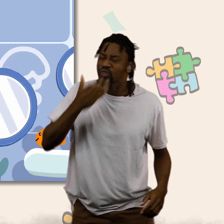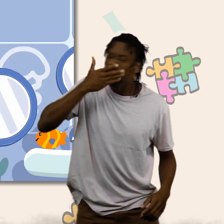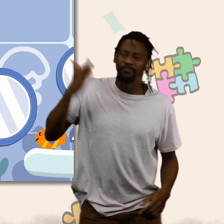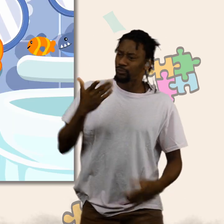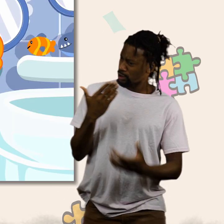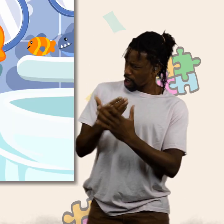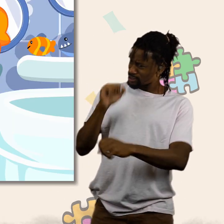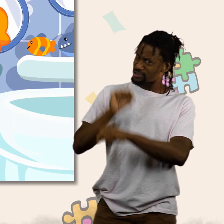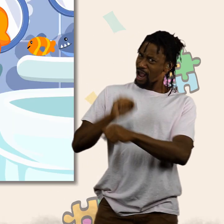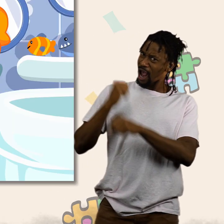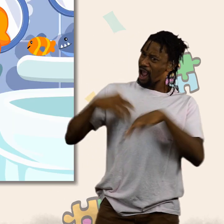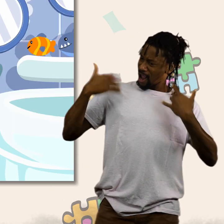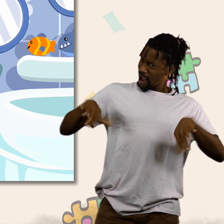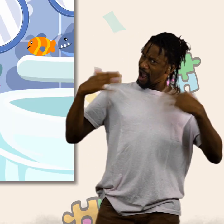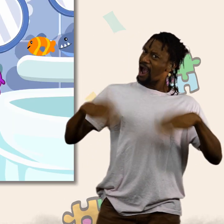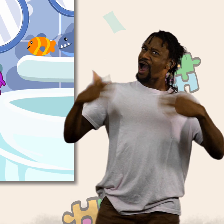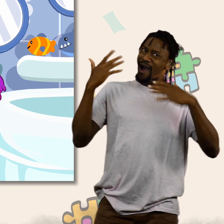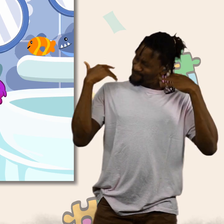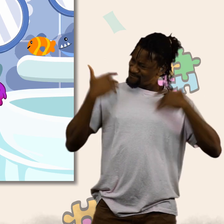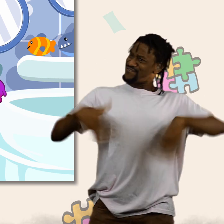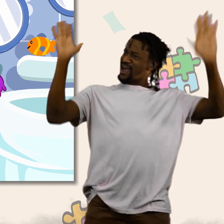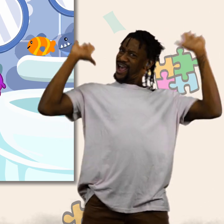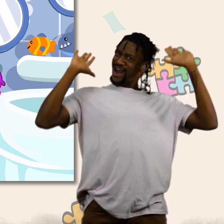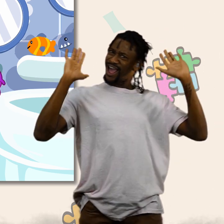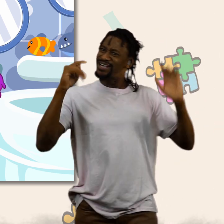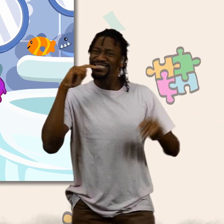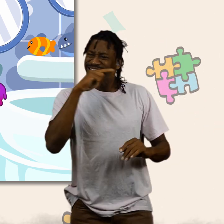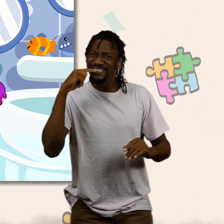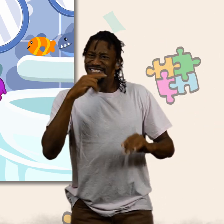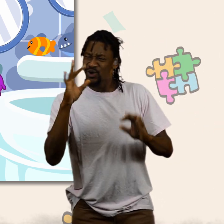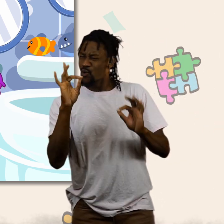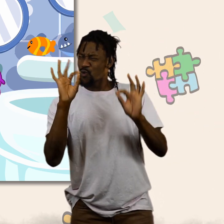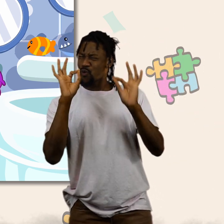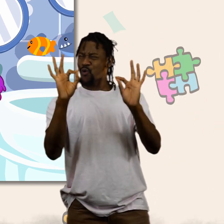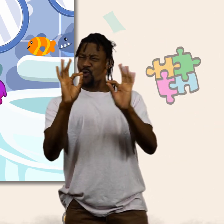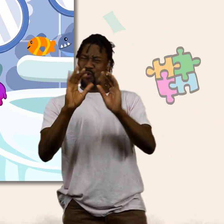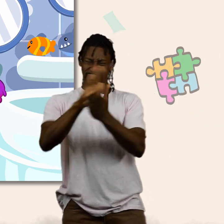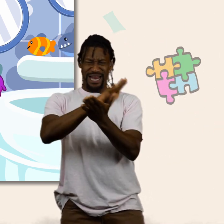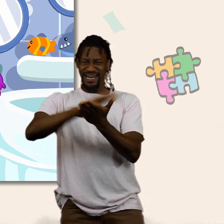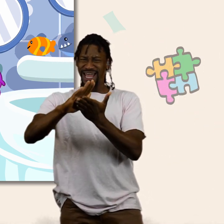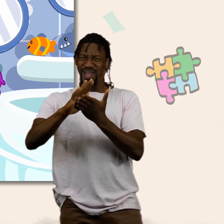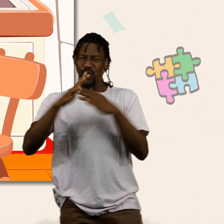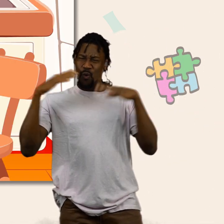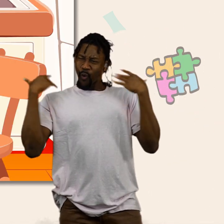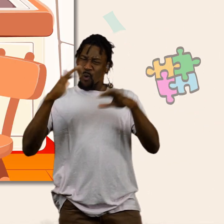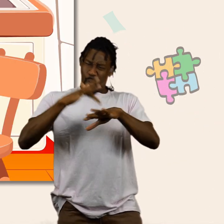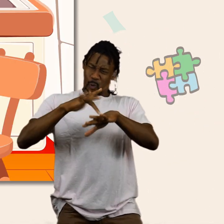All right, good job, kids. You're done with them. Now your teeth are fresh, healthy, and clean.